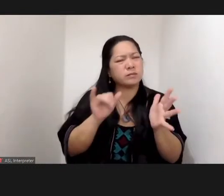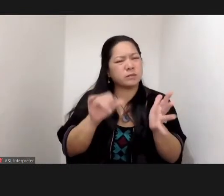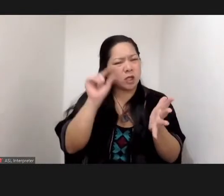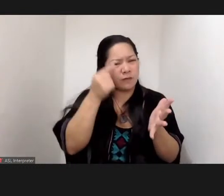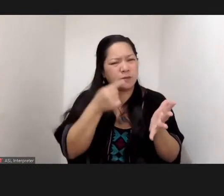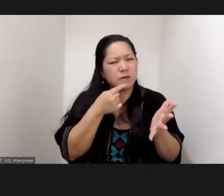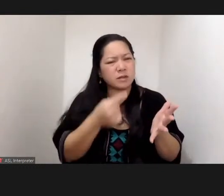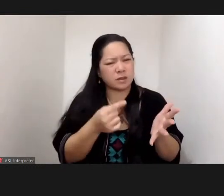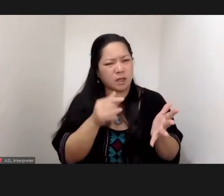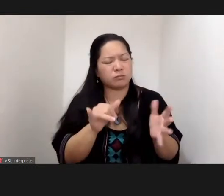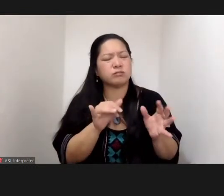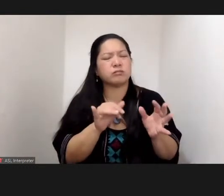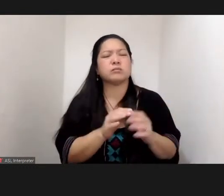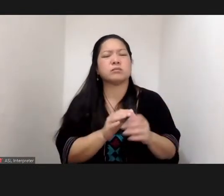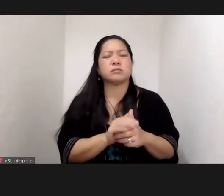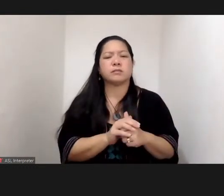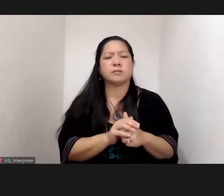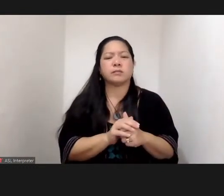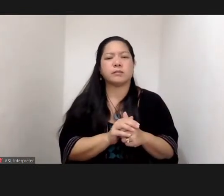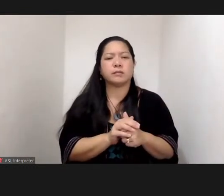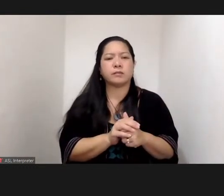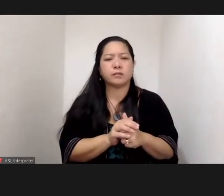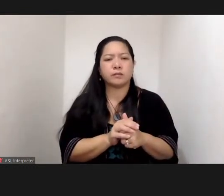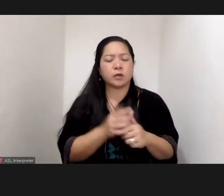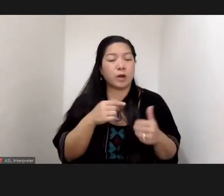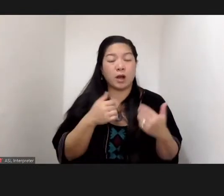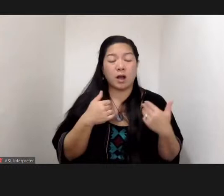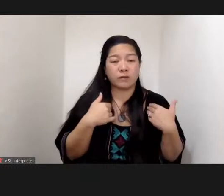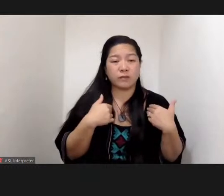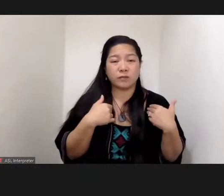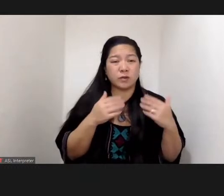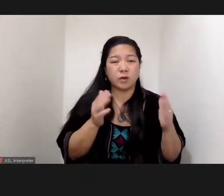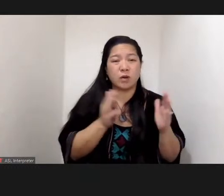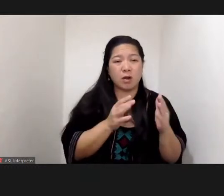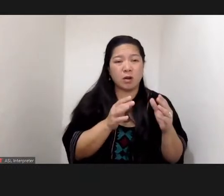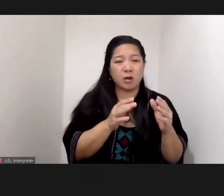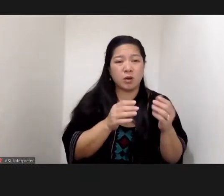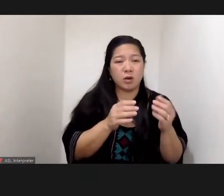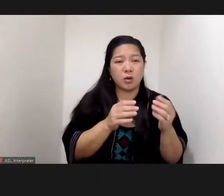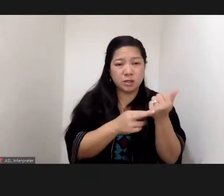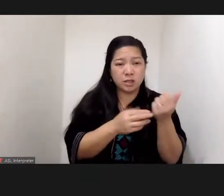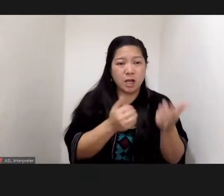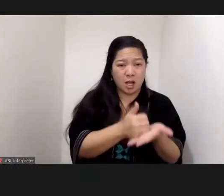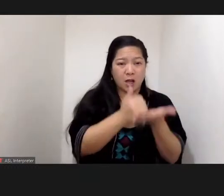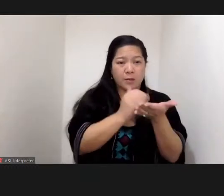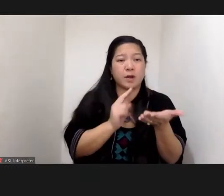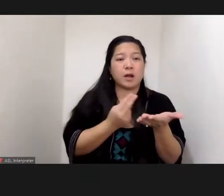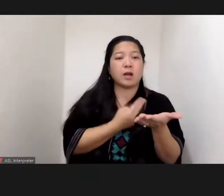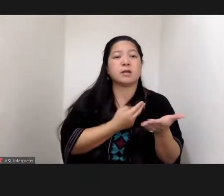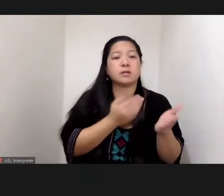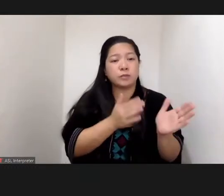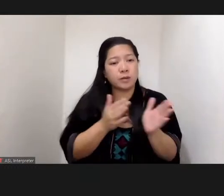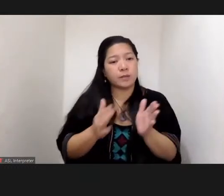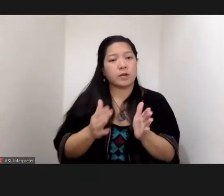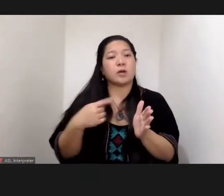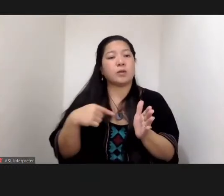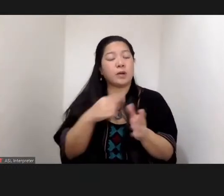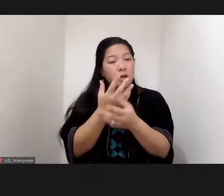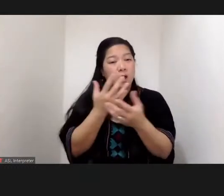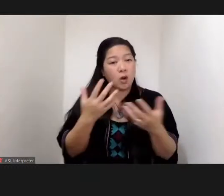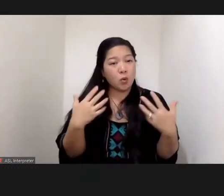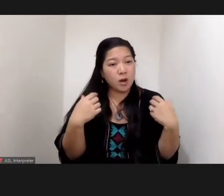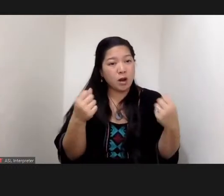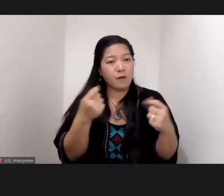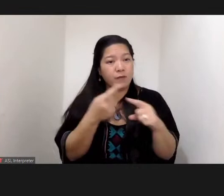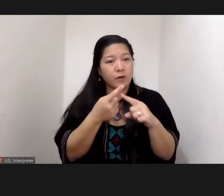cease to the stream of resources that have helped us prepare for, withstand, and recover from the